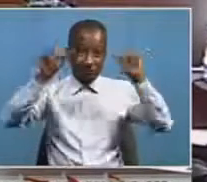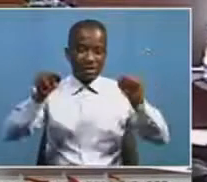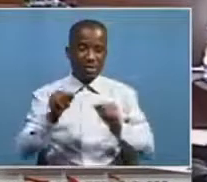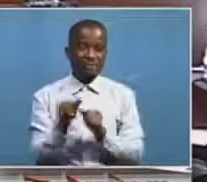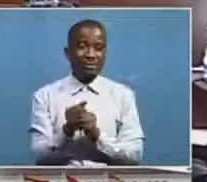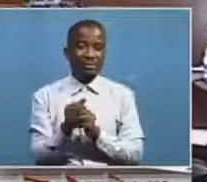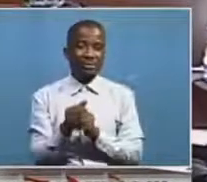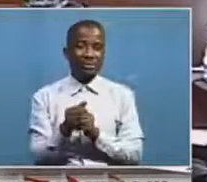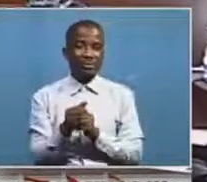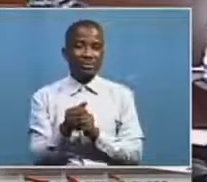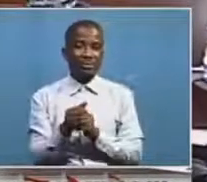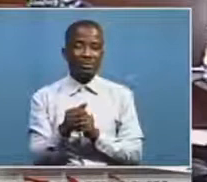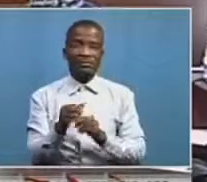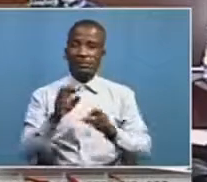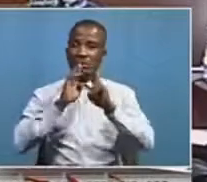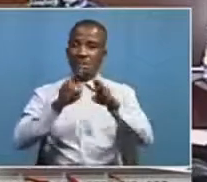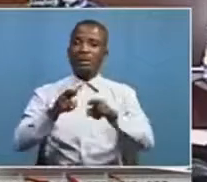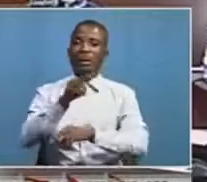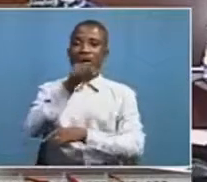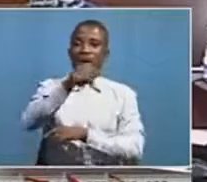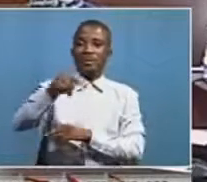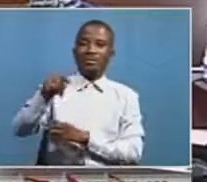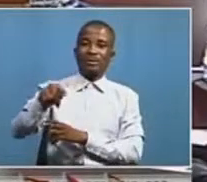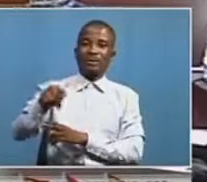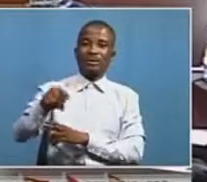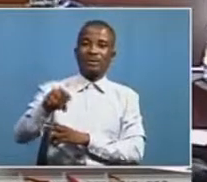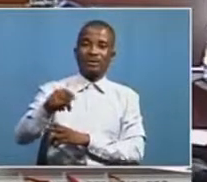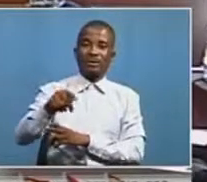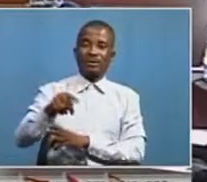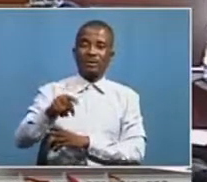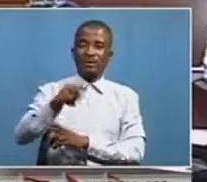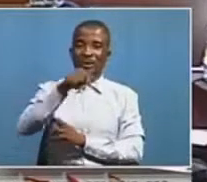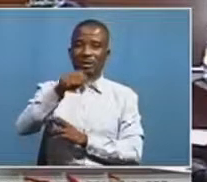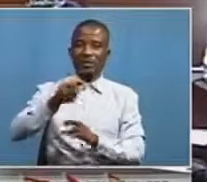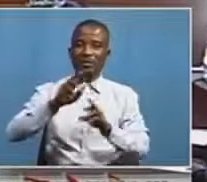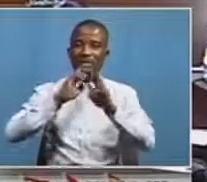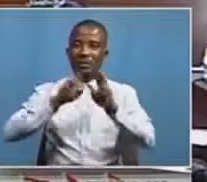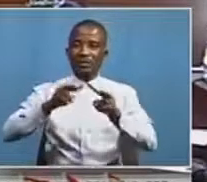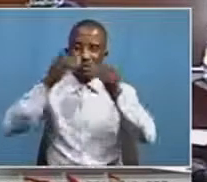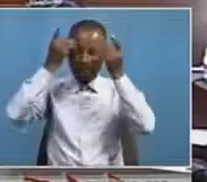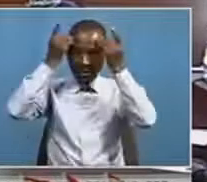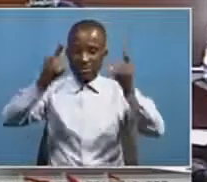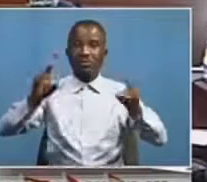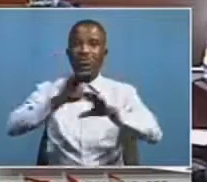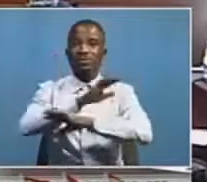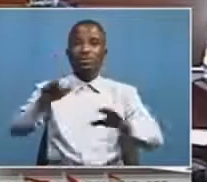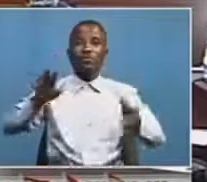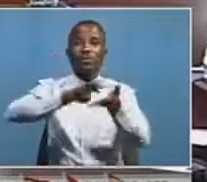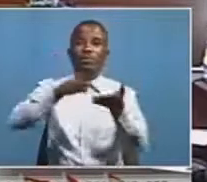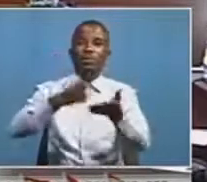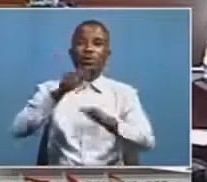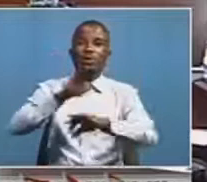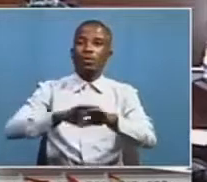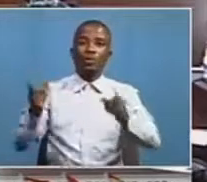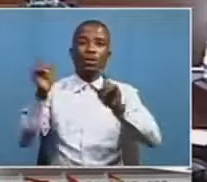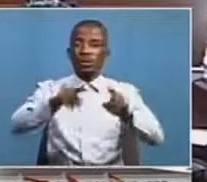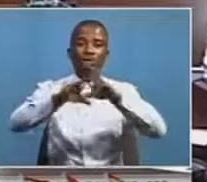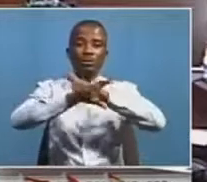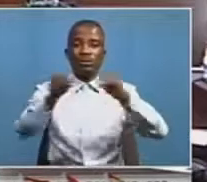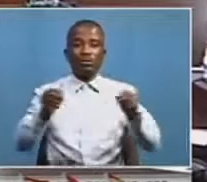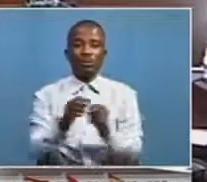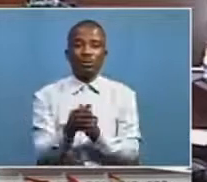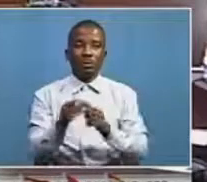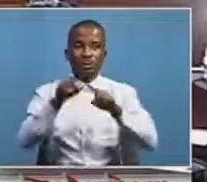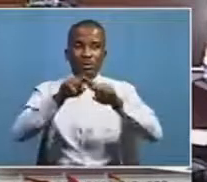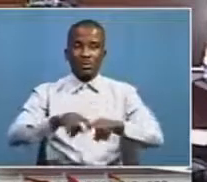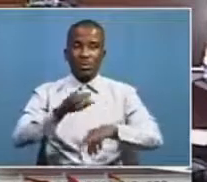The respondent case. At the close of the petitioner's case, the respondent decided or elected not to testify at the proceedings. They relied on